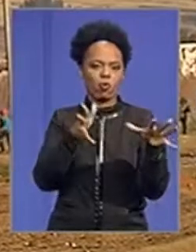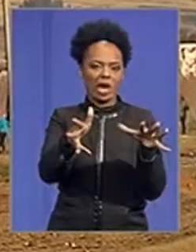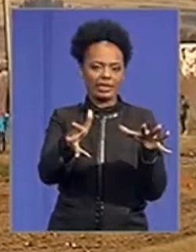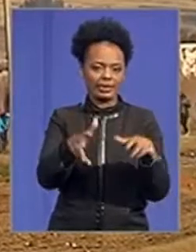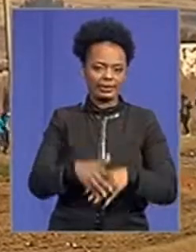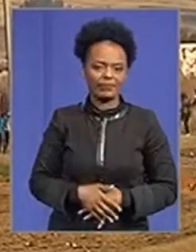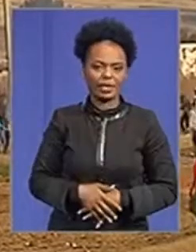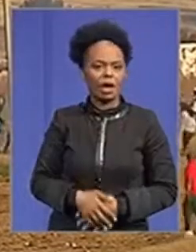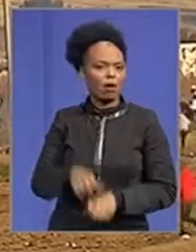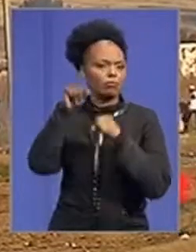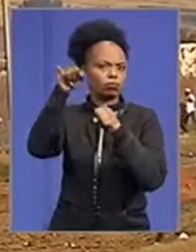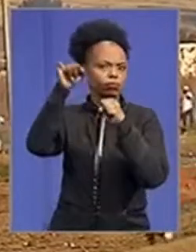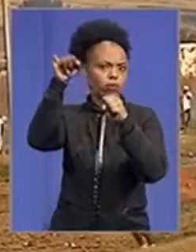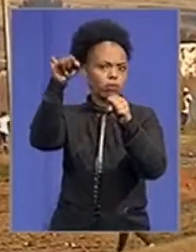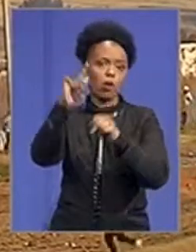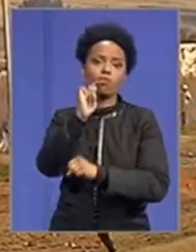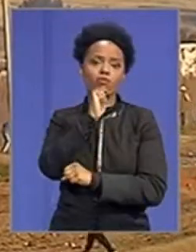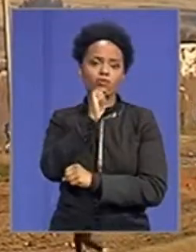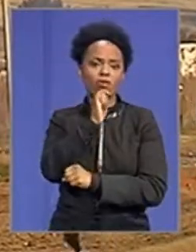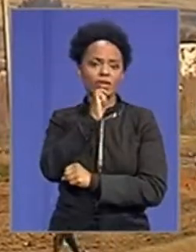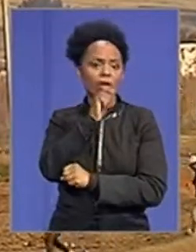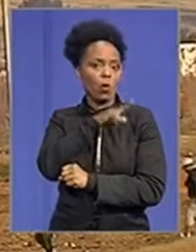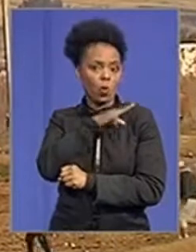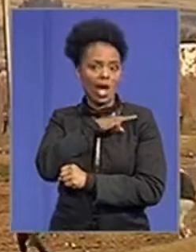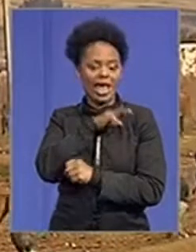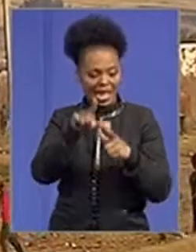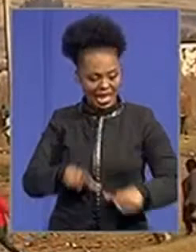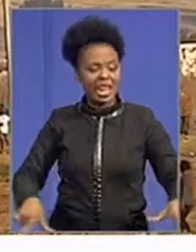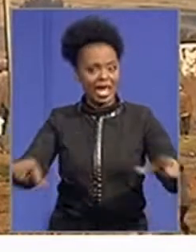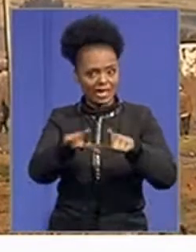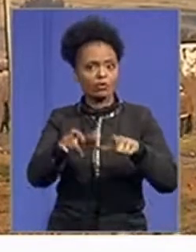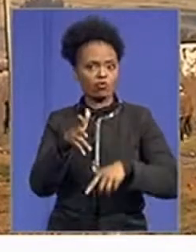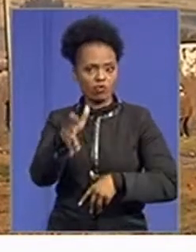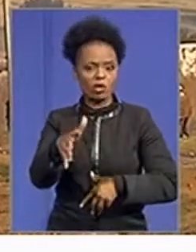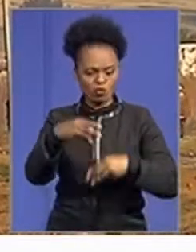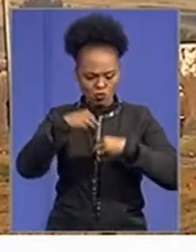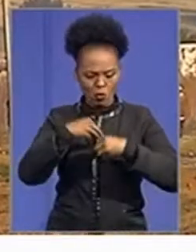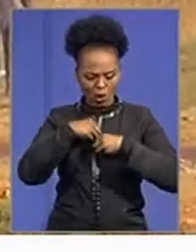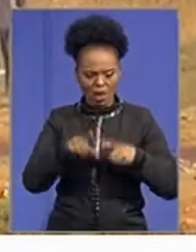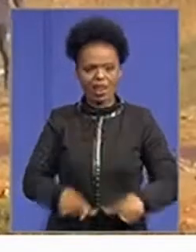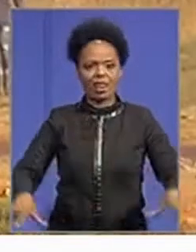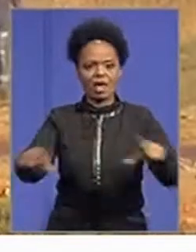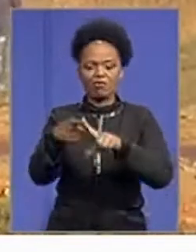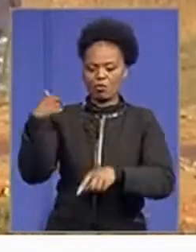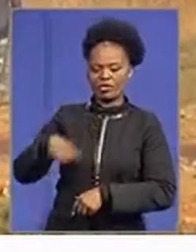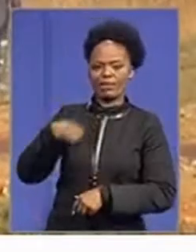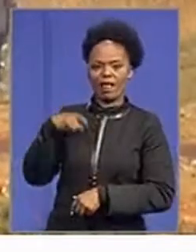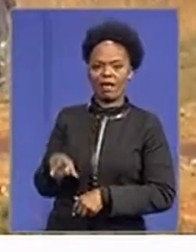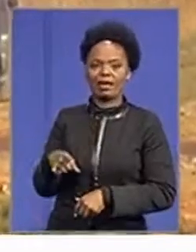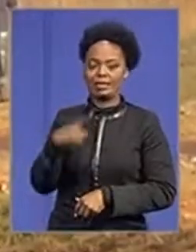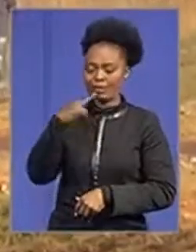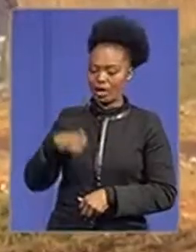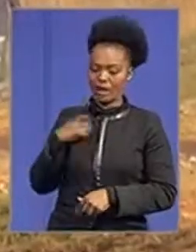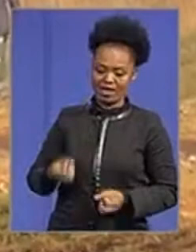morning, people were fighting for this land. They want to occupy this land from the municipality. Yes,